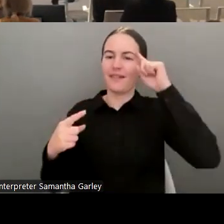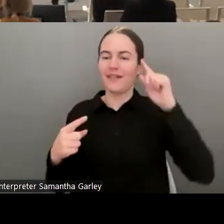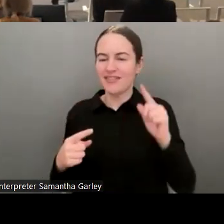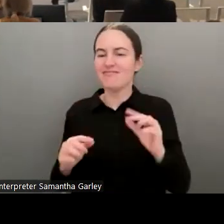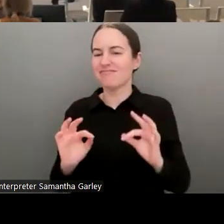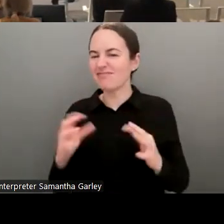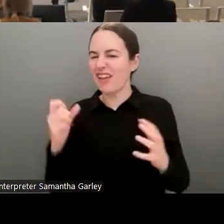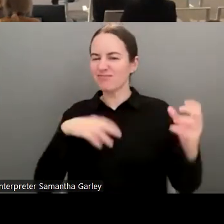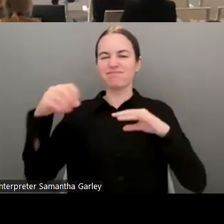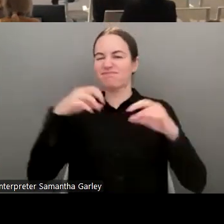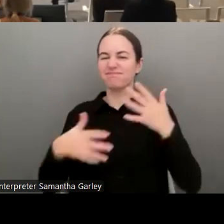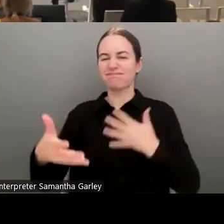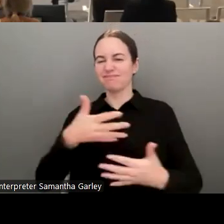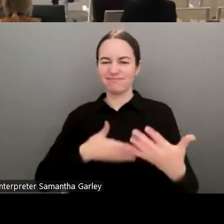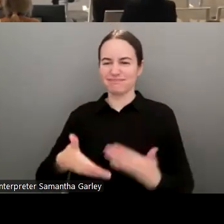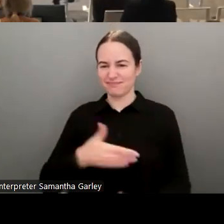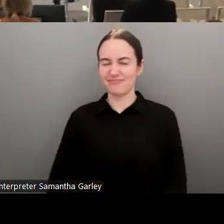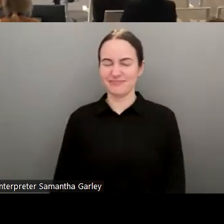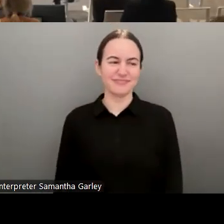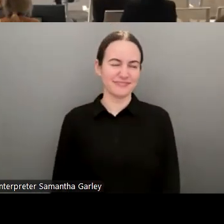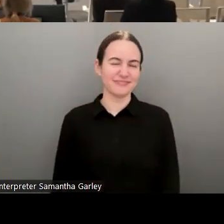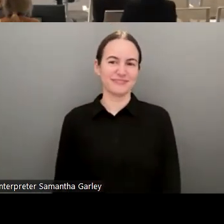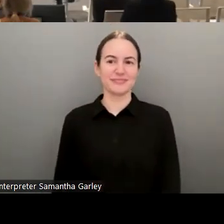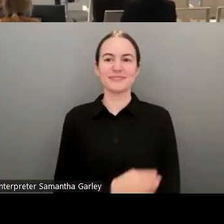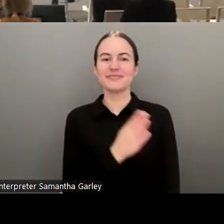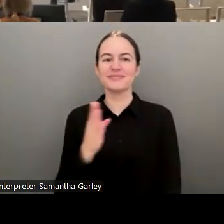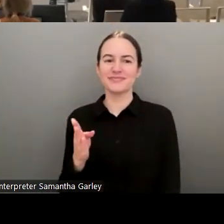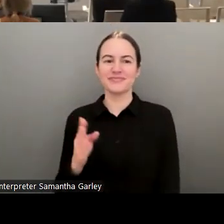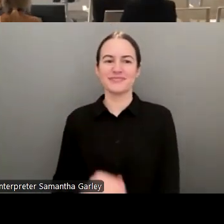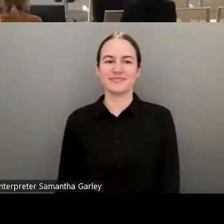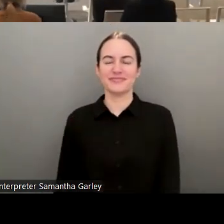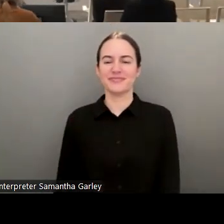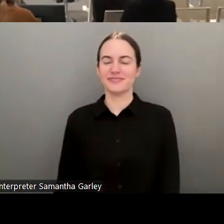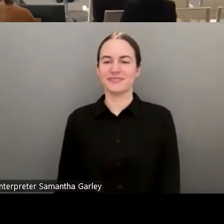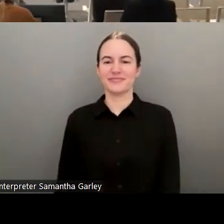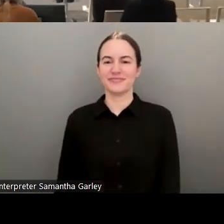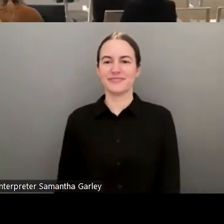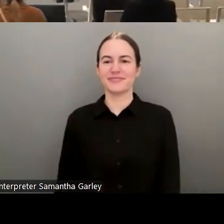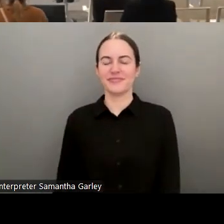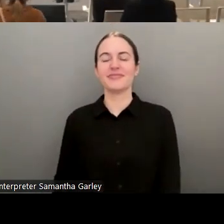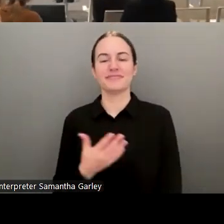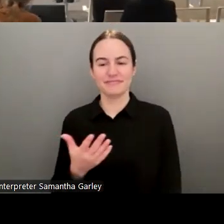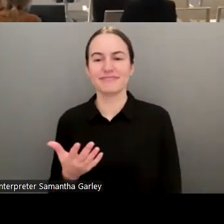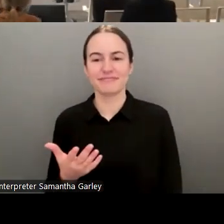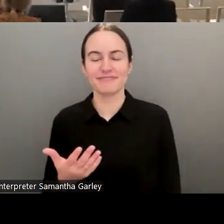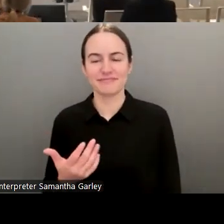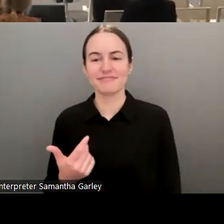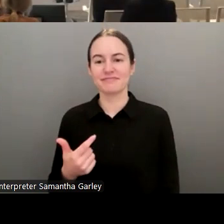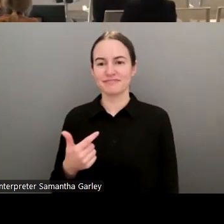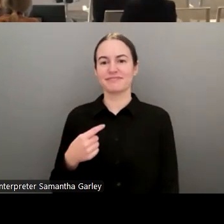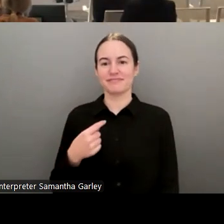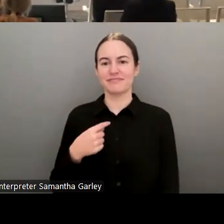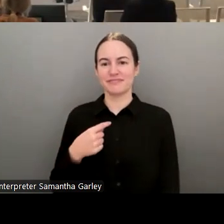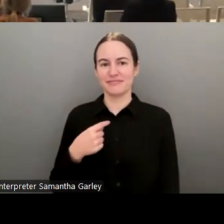field. Yeah. Nadezhda? Yes. As I said, like we joined some time ago